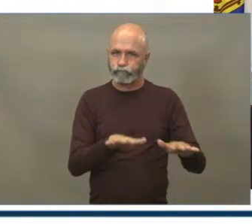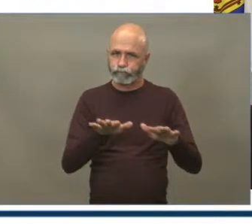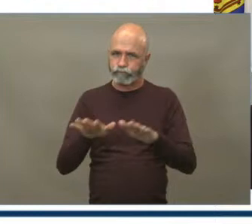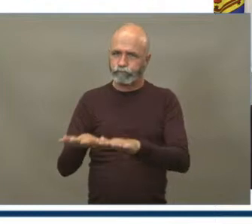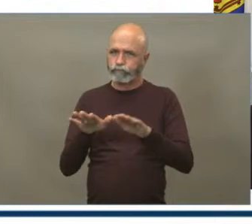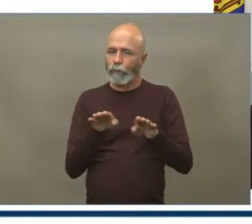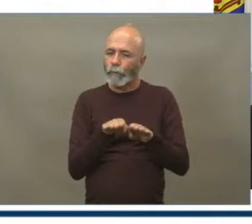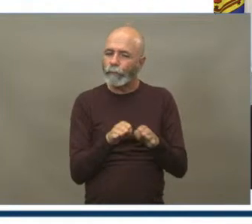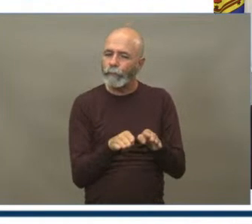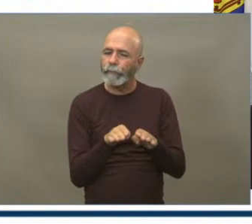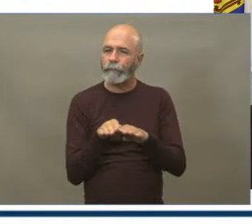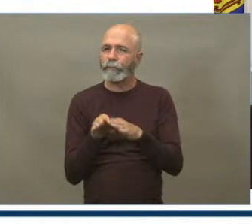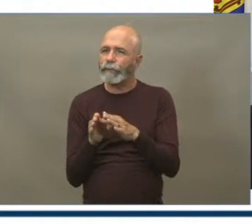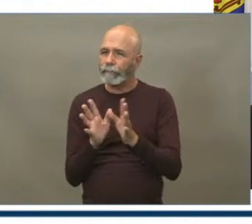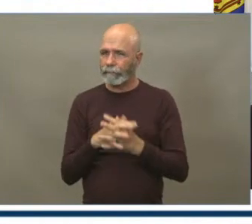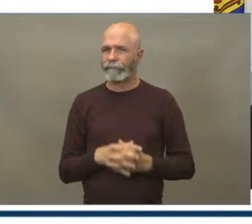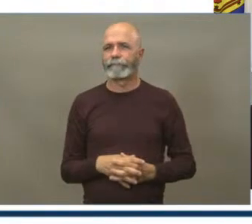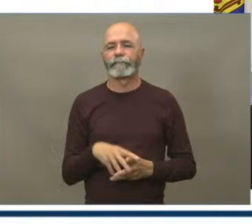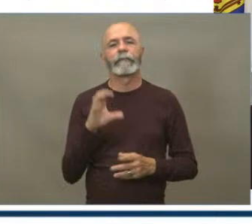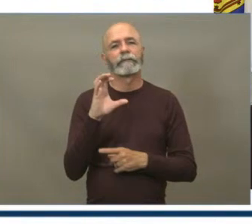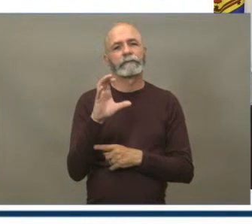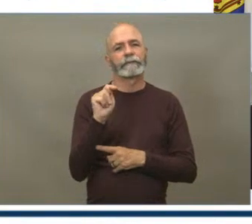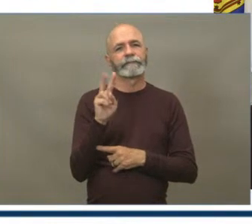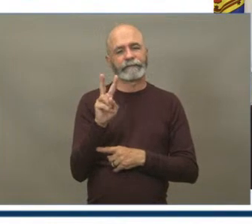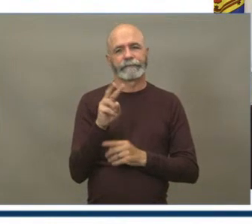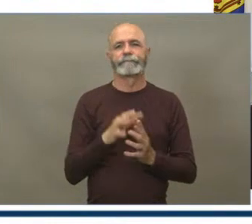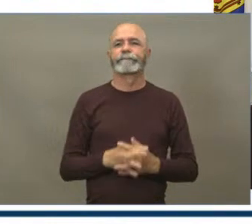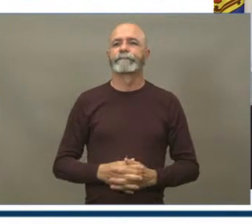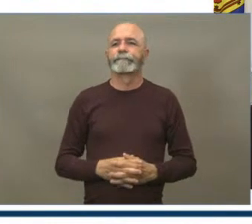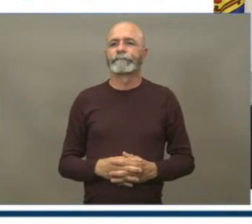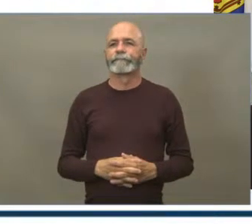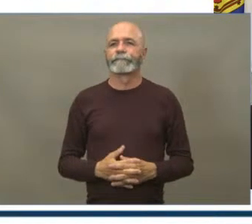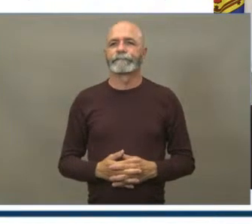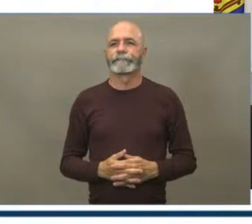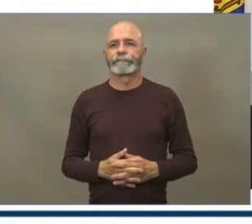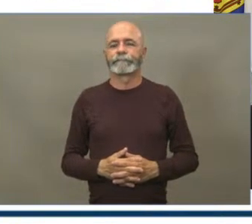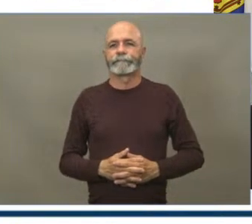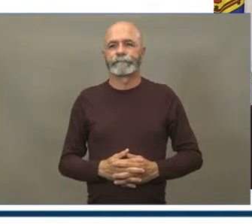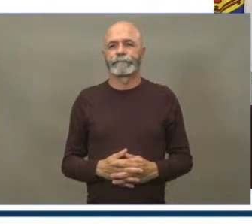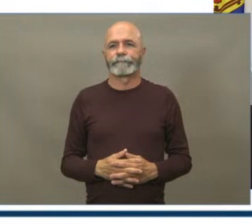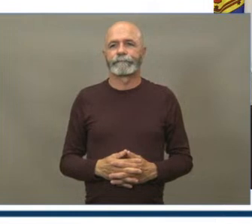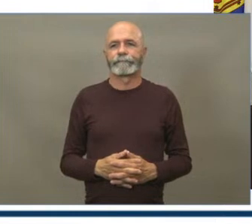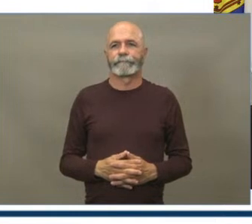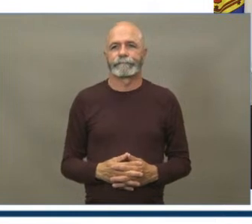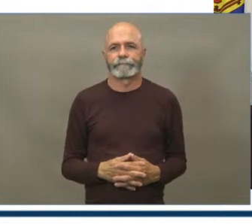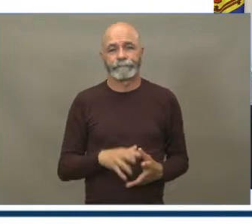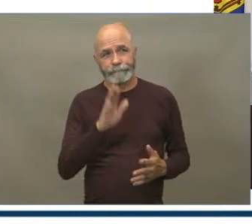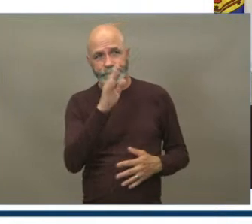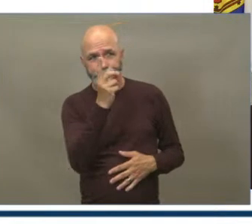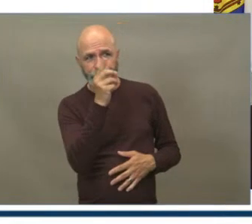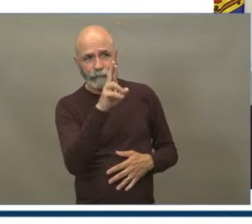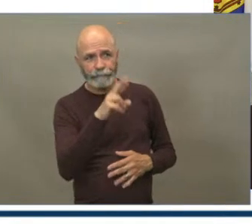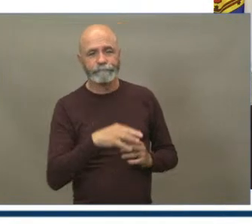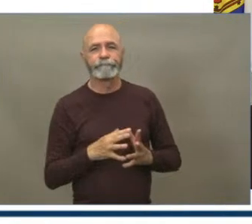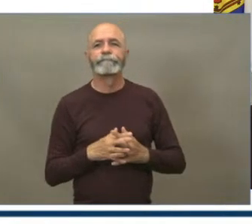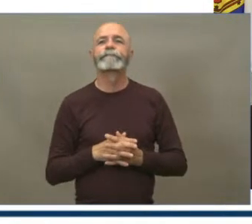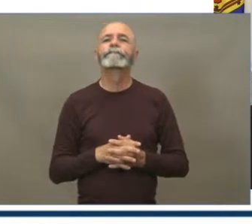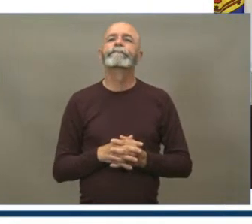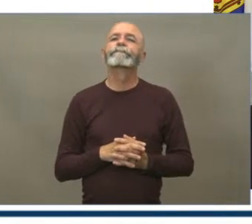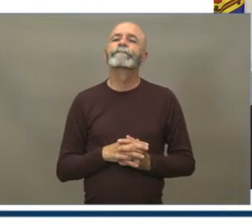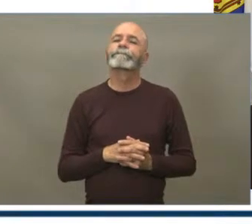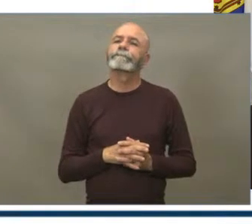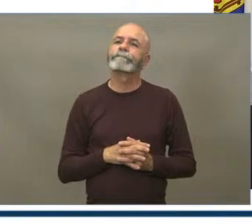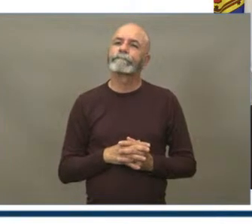go to CTV and Natasha Pace. Thank you. Dr. Strang, I just wanted to be clear. Could you explain